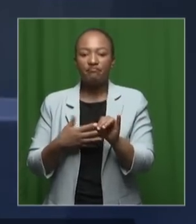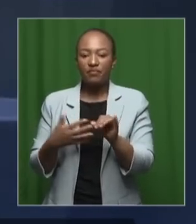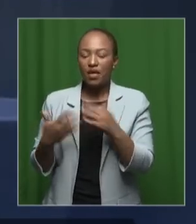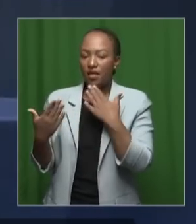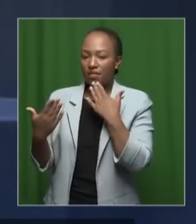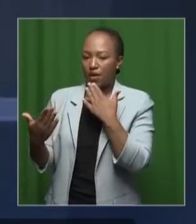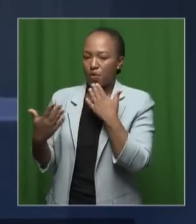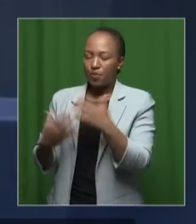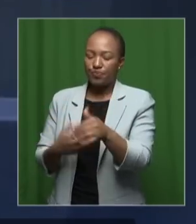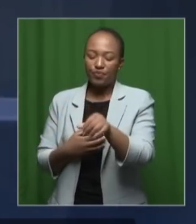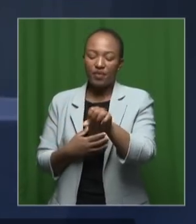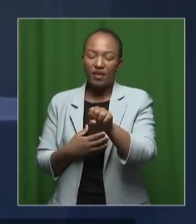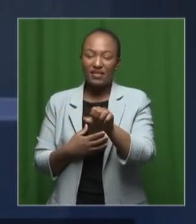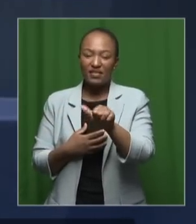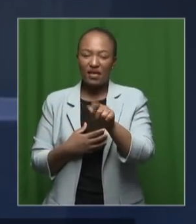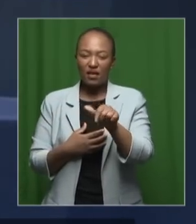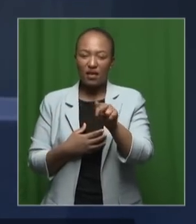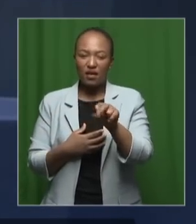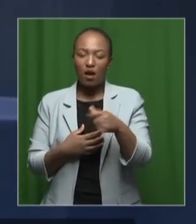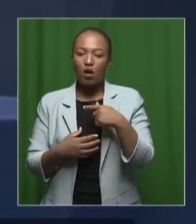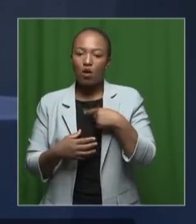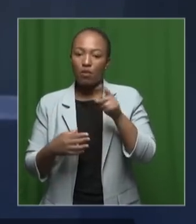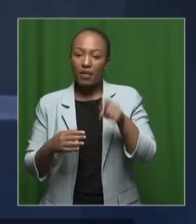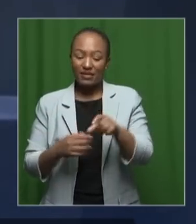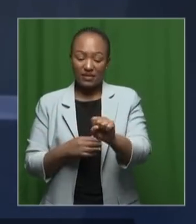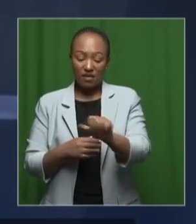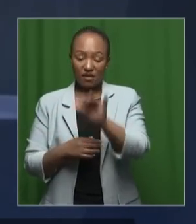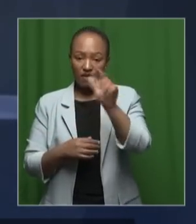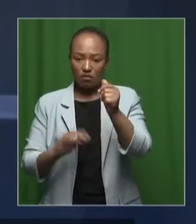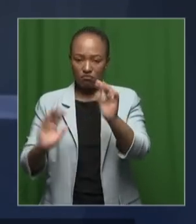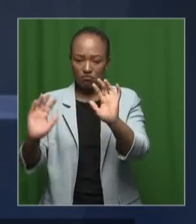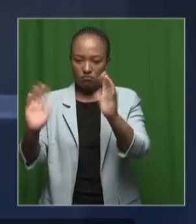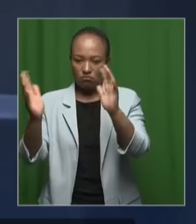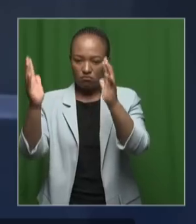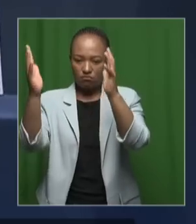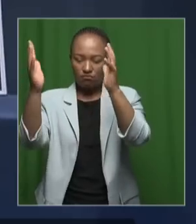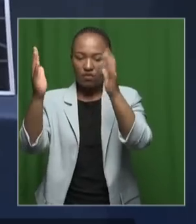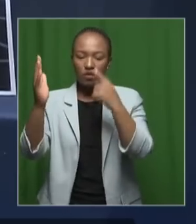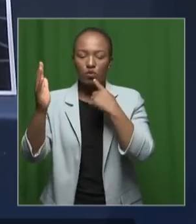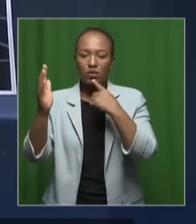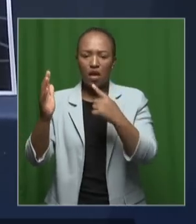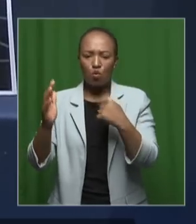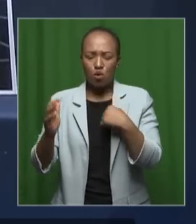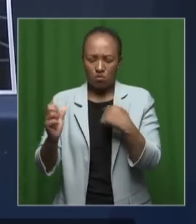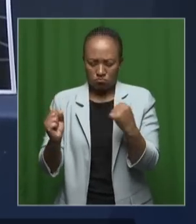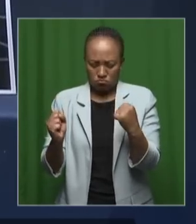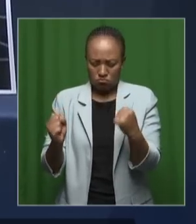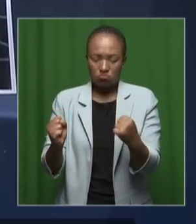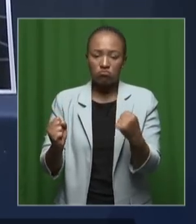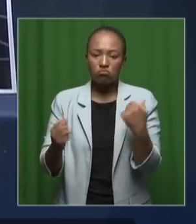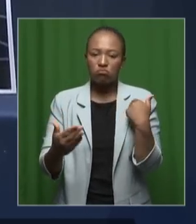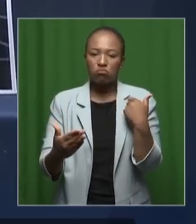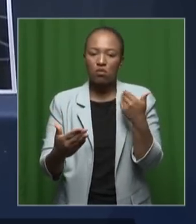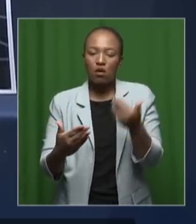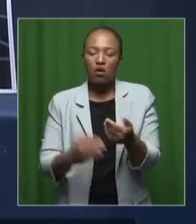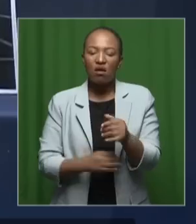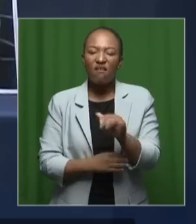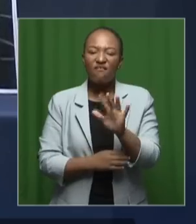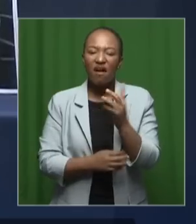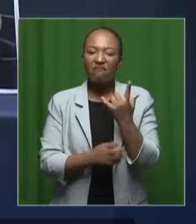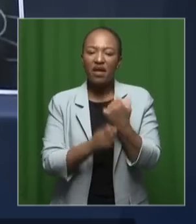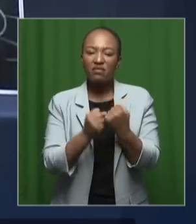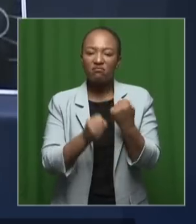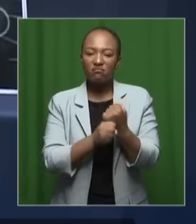Africans for standing firm. You know, 5 years, 6 years ago, 10 years ago, when you speak